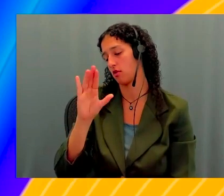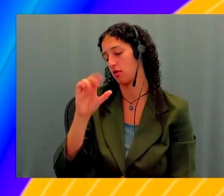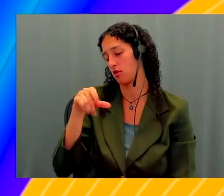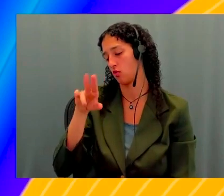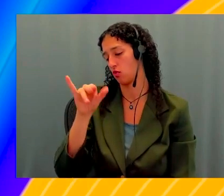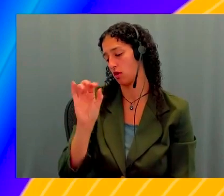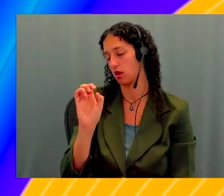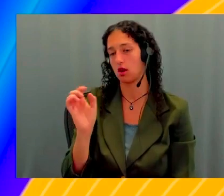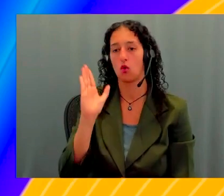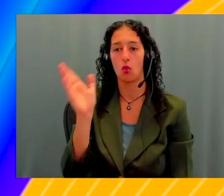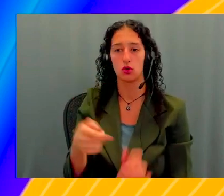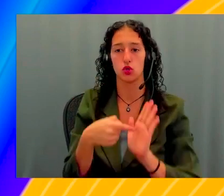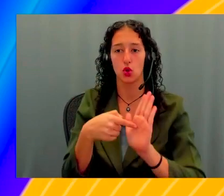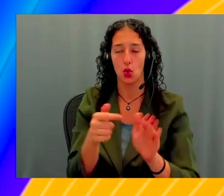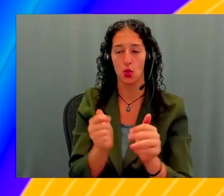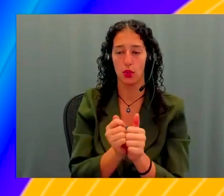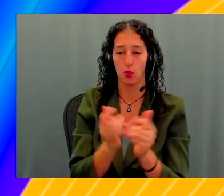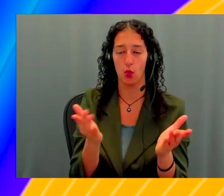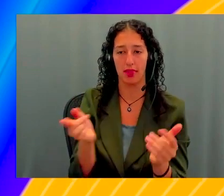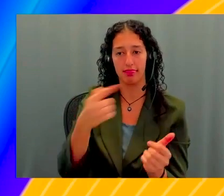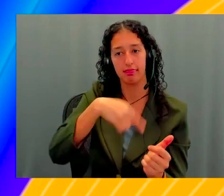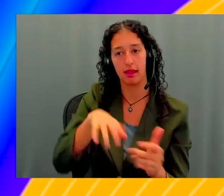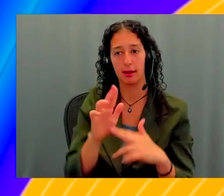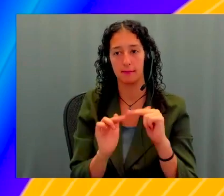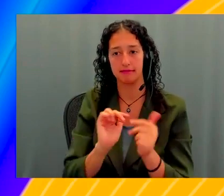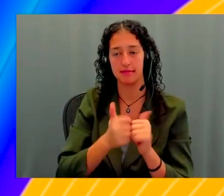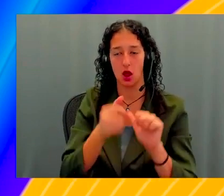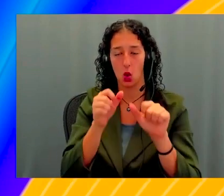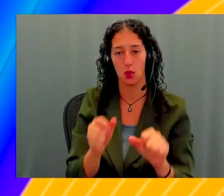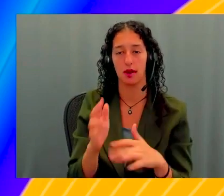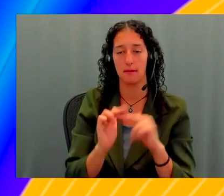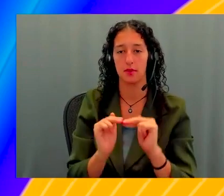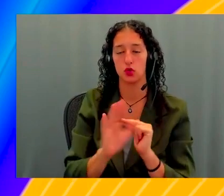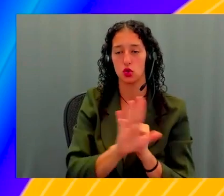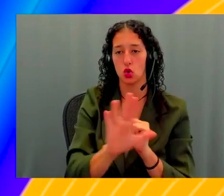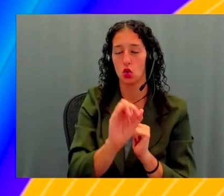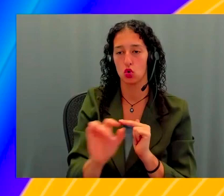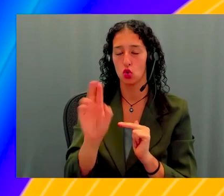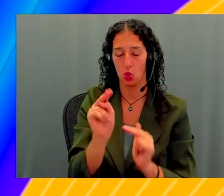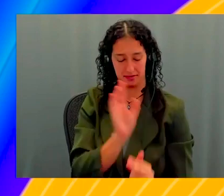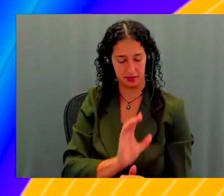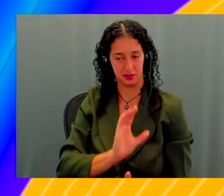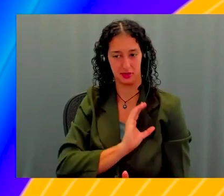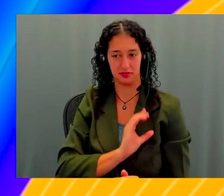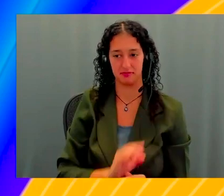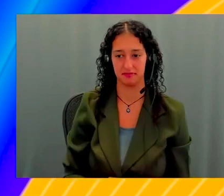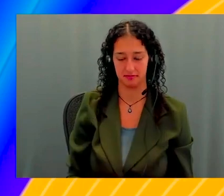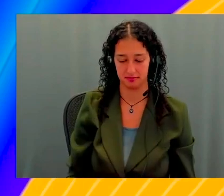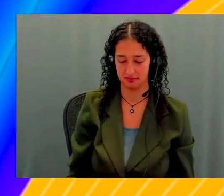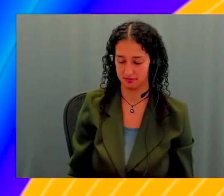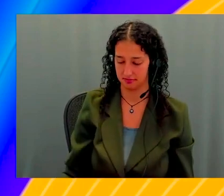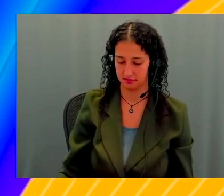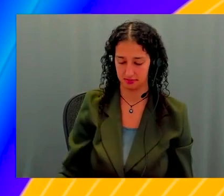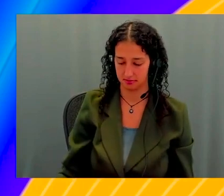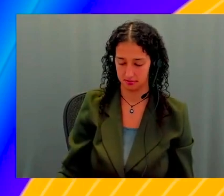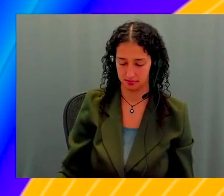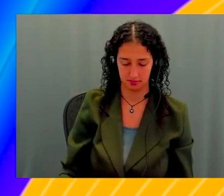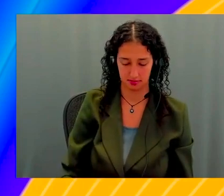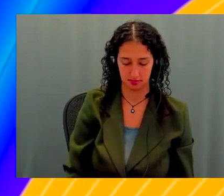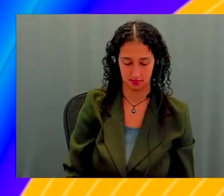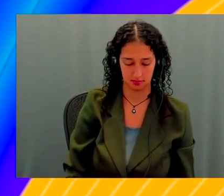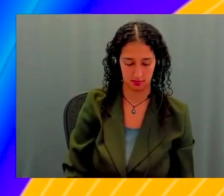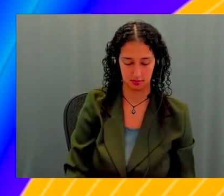what they've built how you can be able to build your own 3D animated characters. So let's get some intros from the founders of